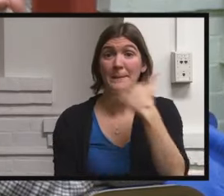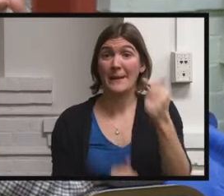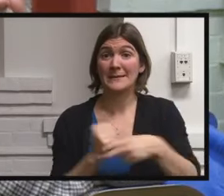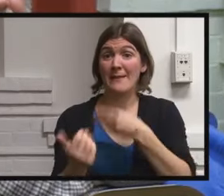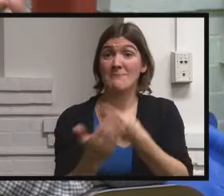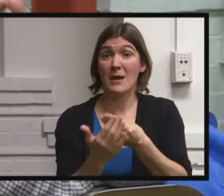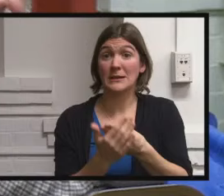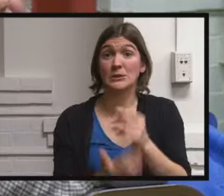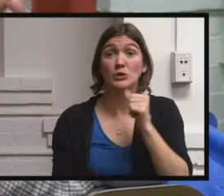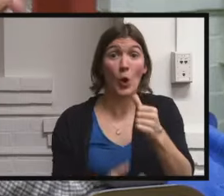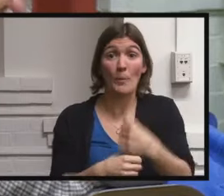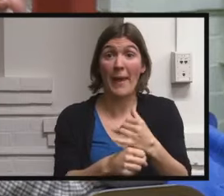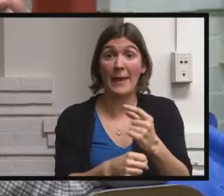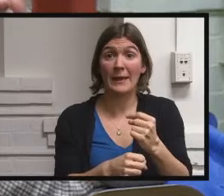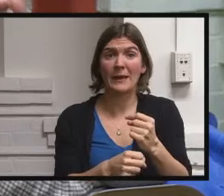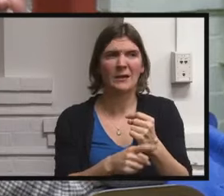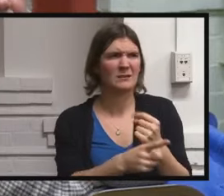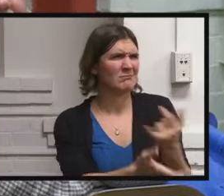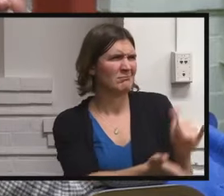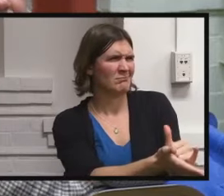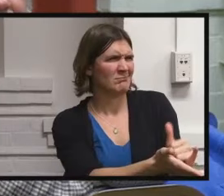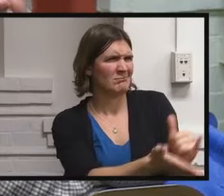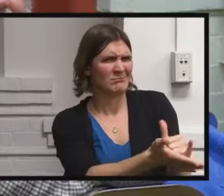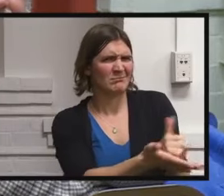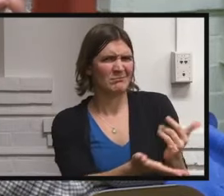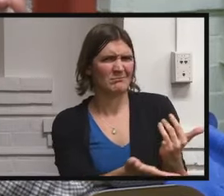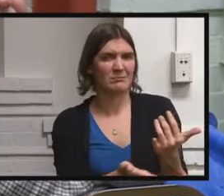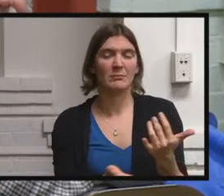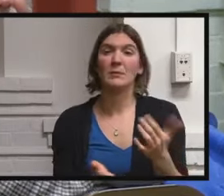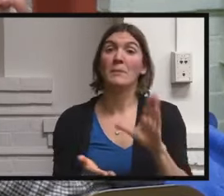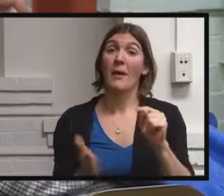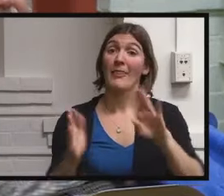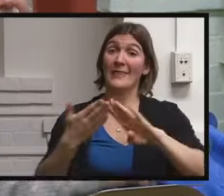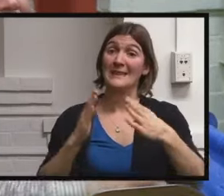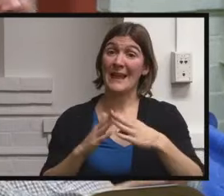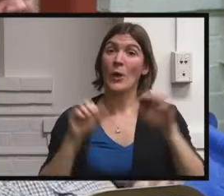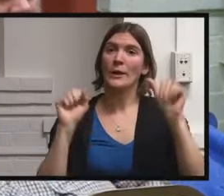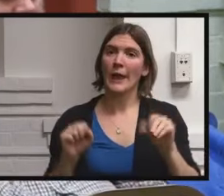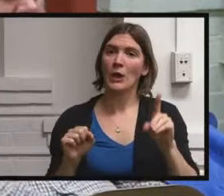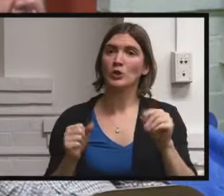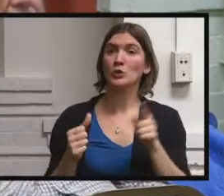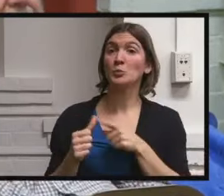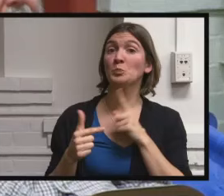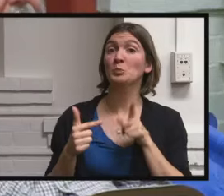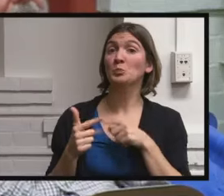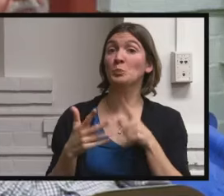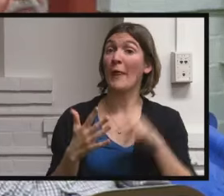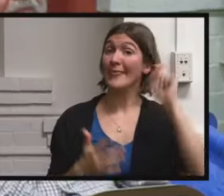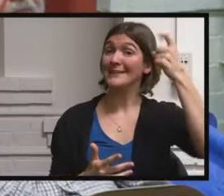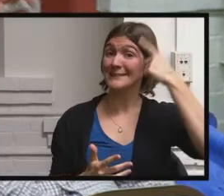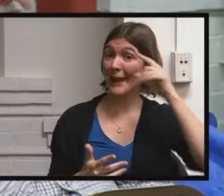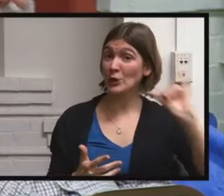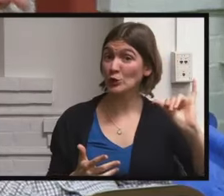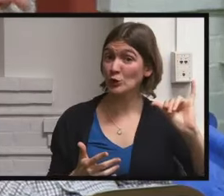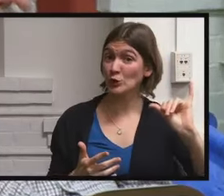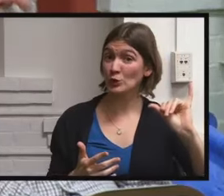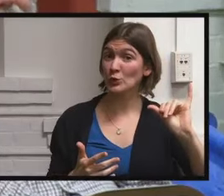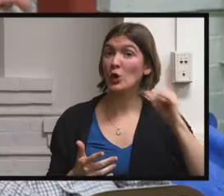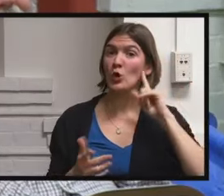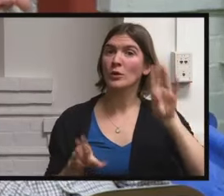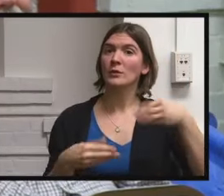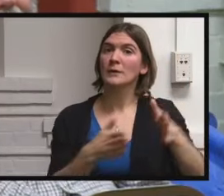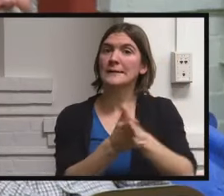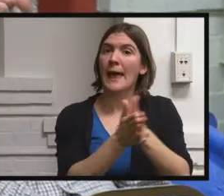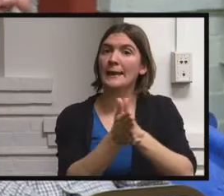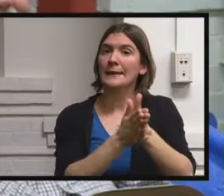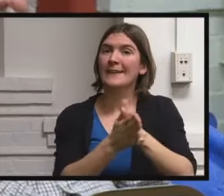money. And there are things that the town can do and that the state can do to